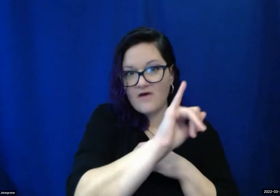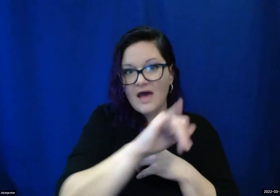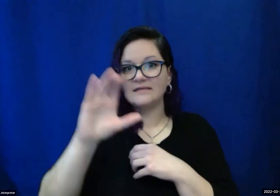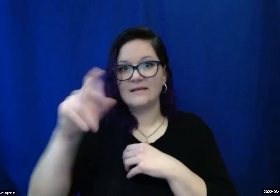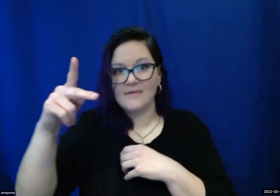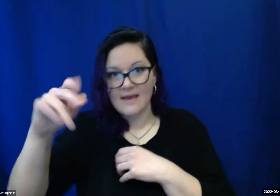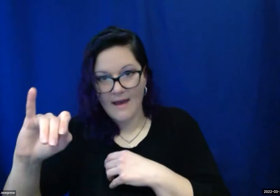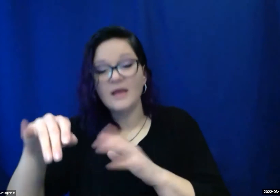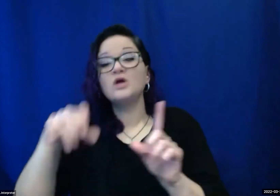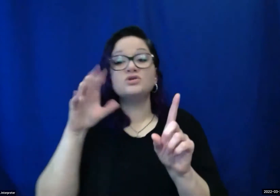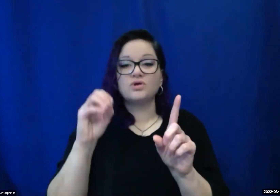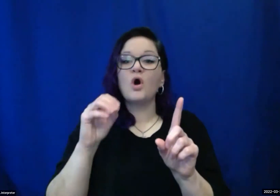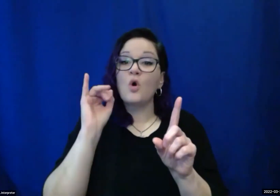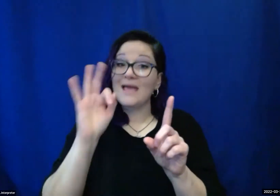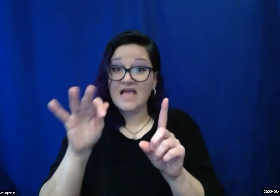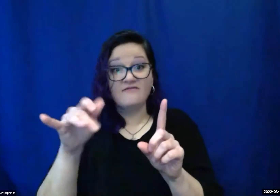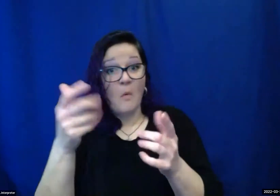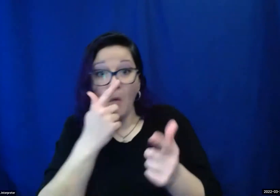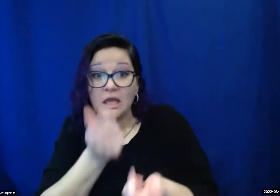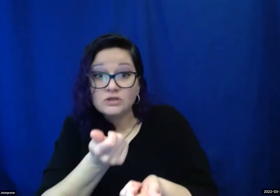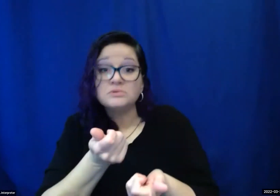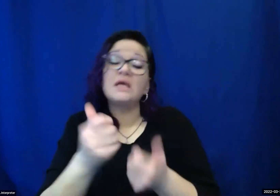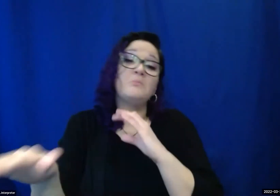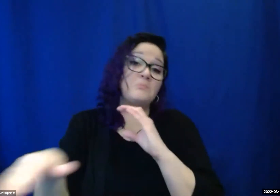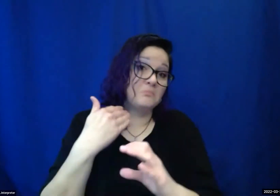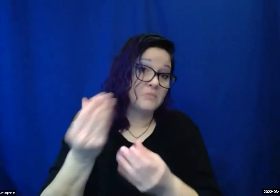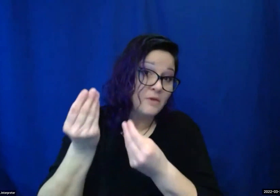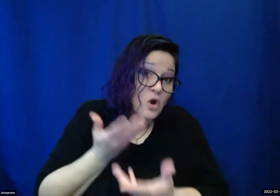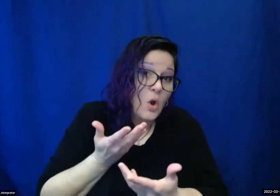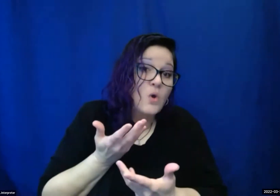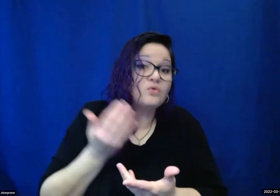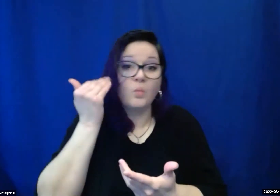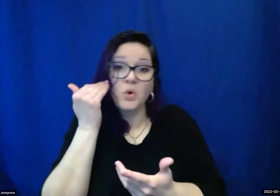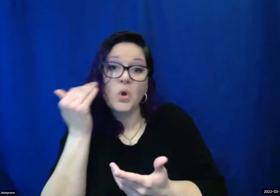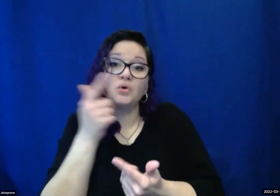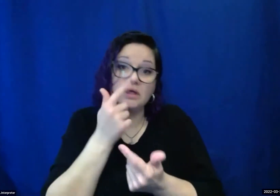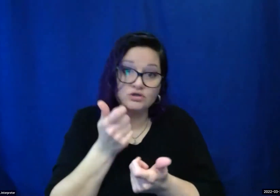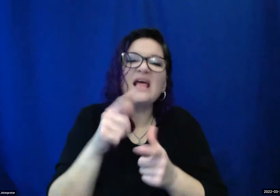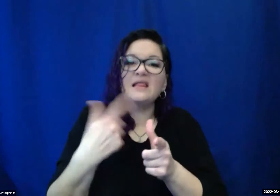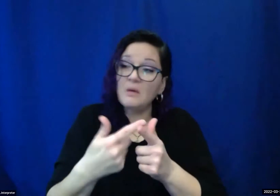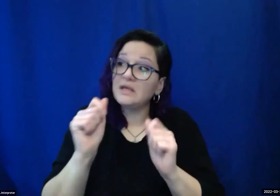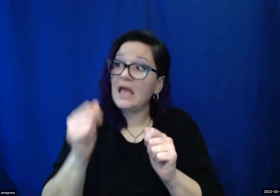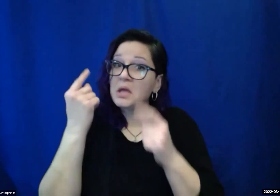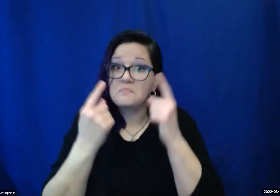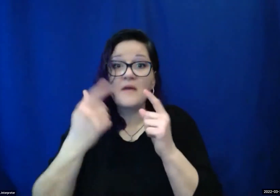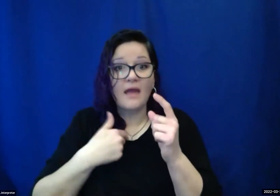email so we can have you on our radar, and we could think about having an information session specifically about CIP.